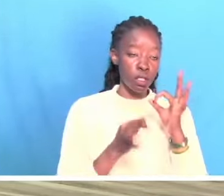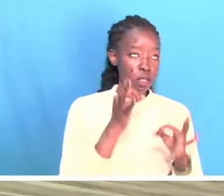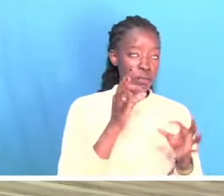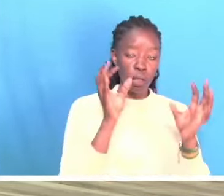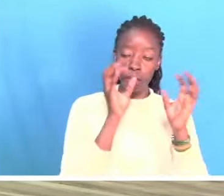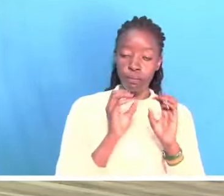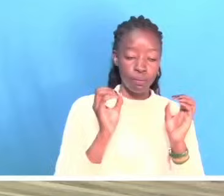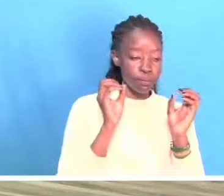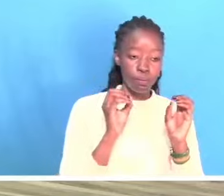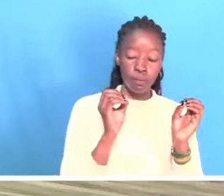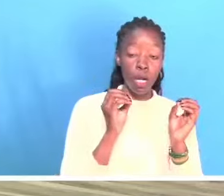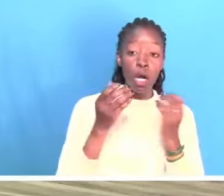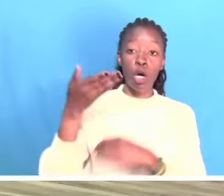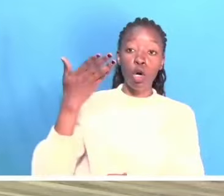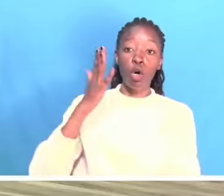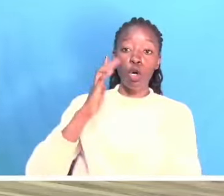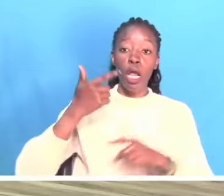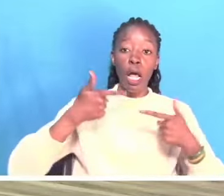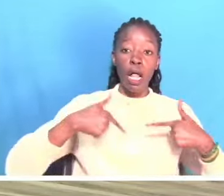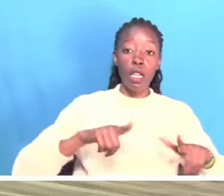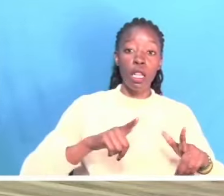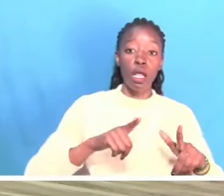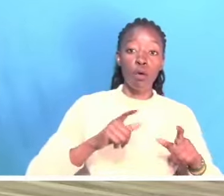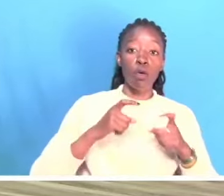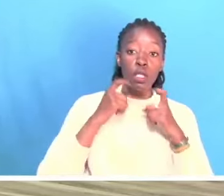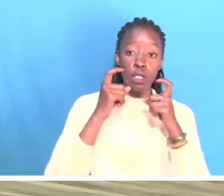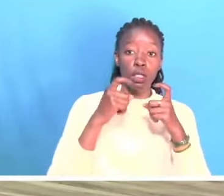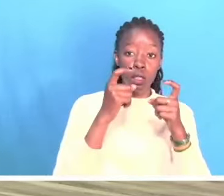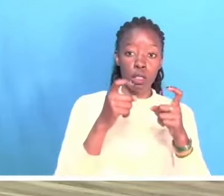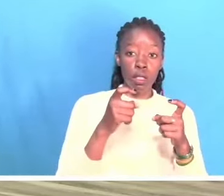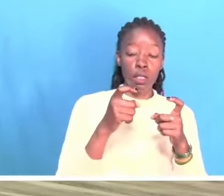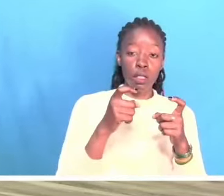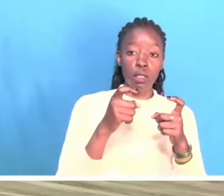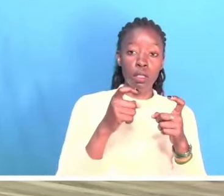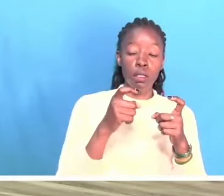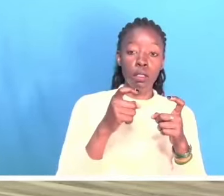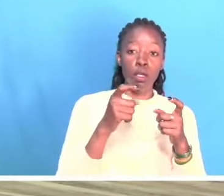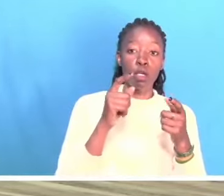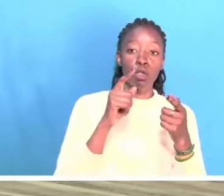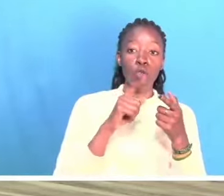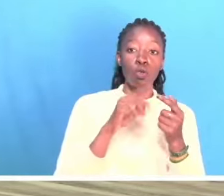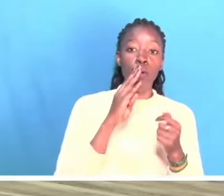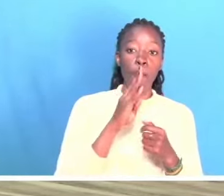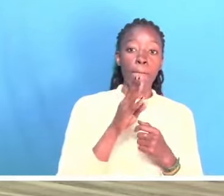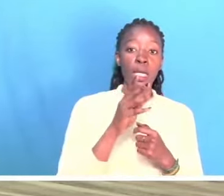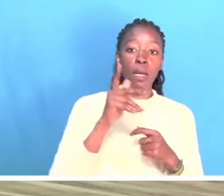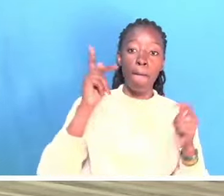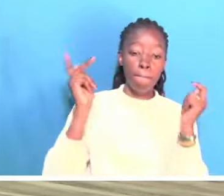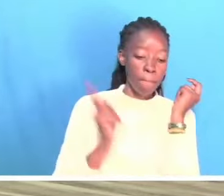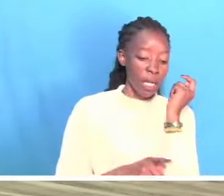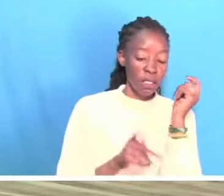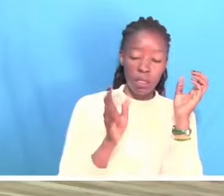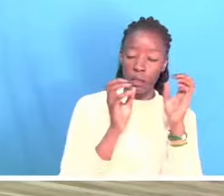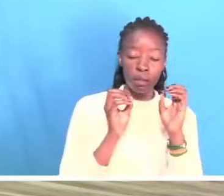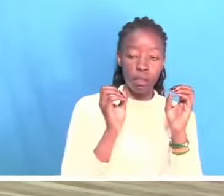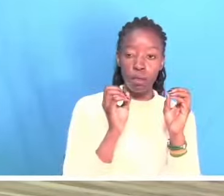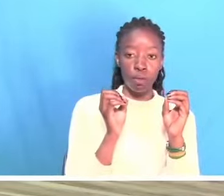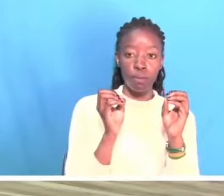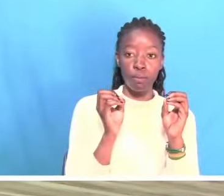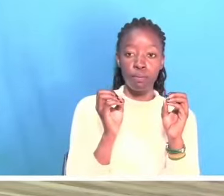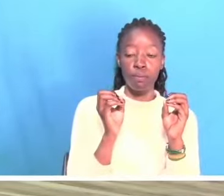unpunished. You come here, dance, do all good things. The Lord will bless you because he must keep his